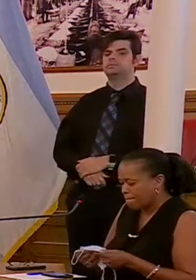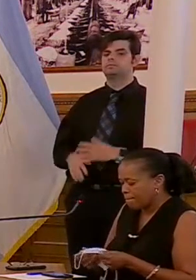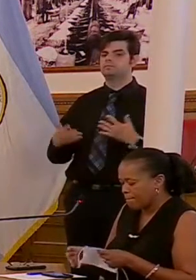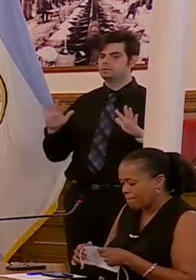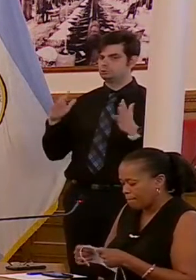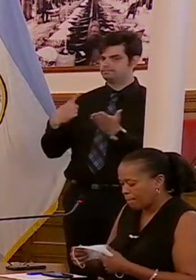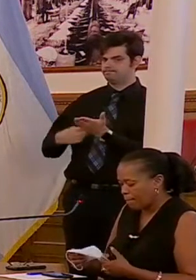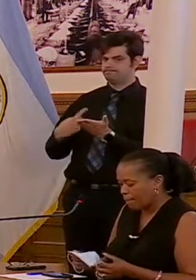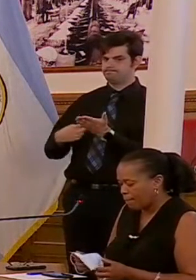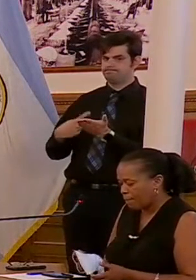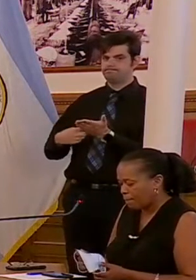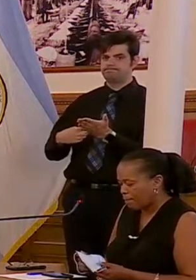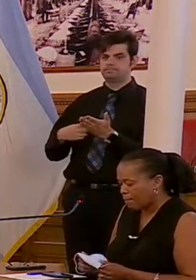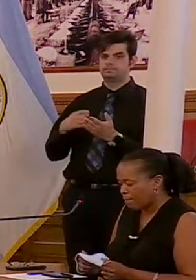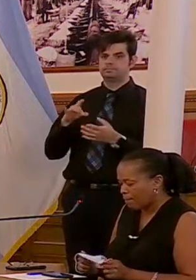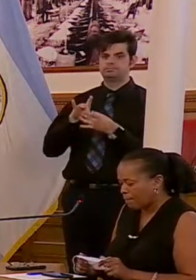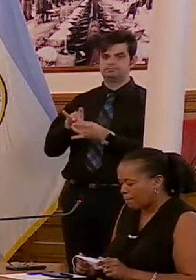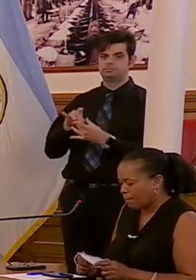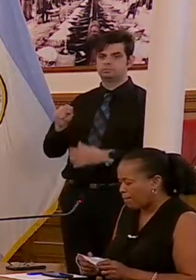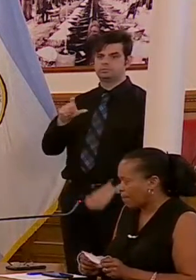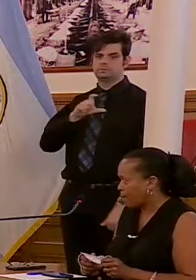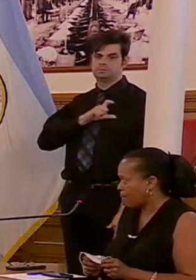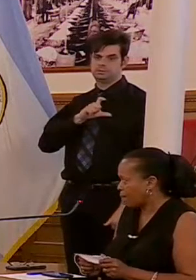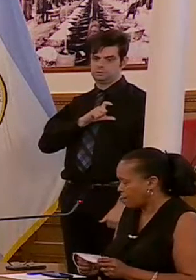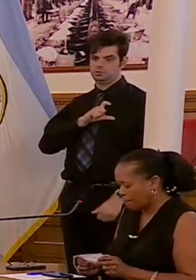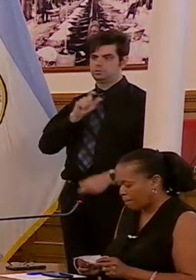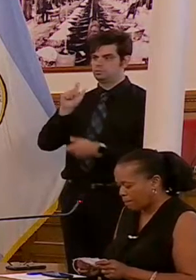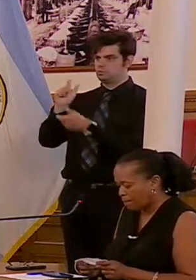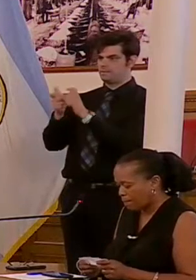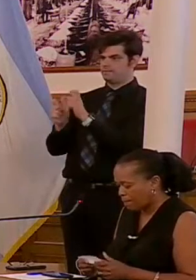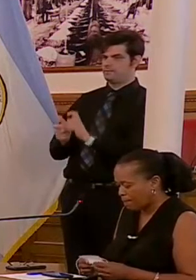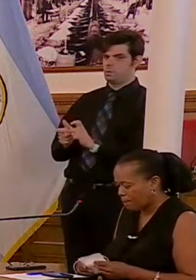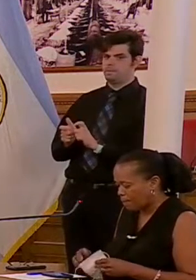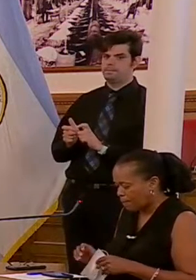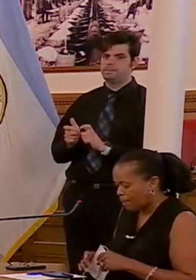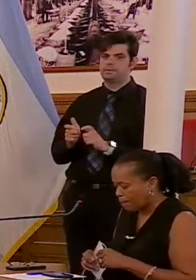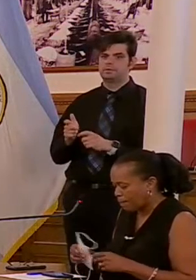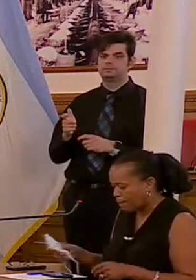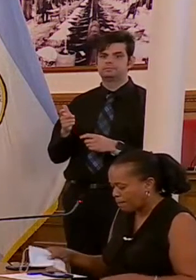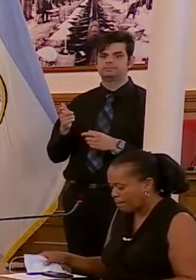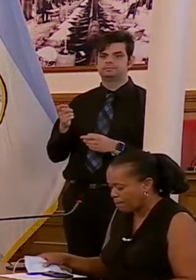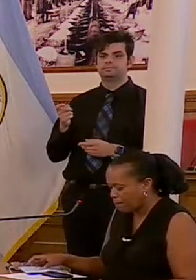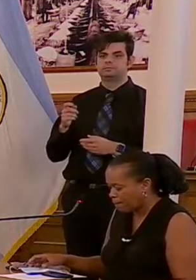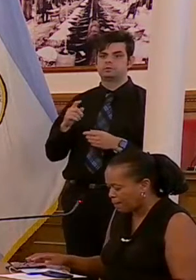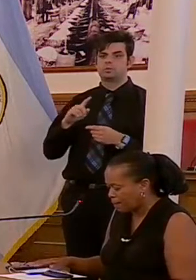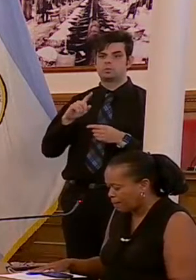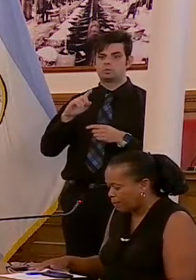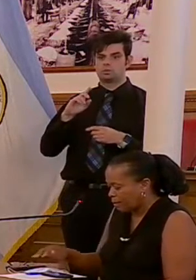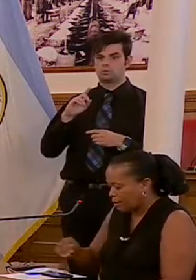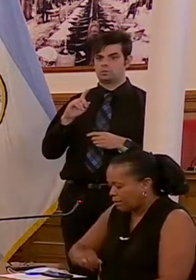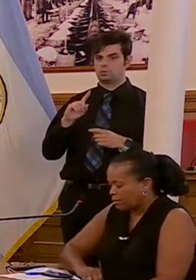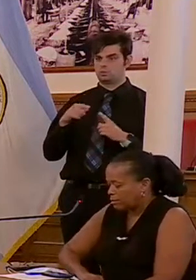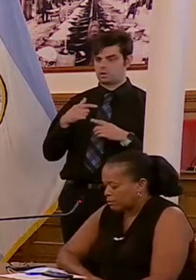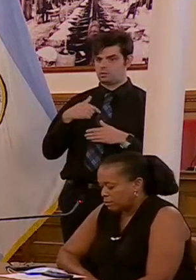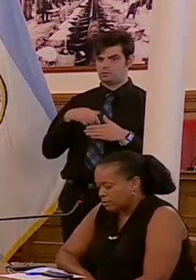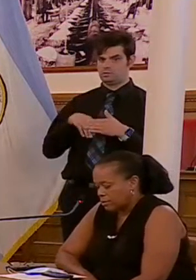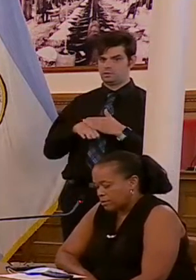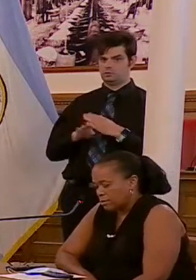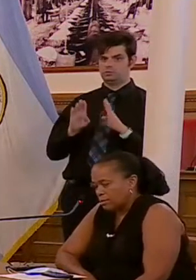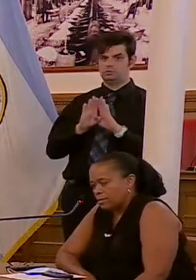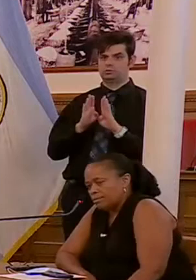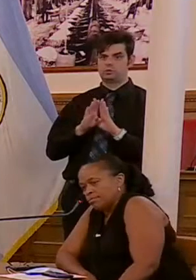day one that when I walked into City Hall, when Deputy Mayor Owens walked into City Hall, police accountability, police community